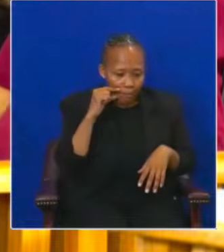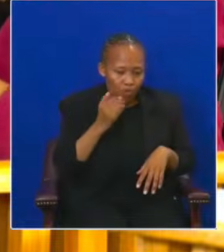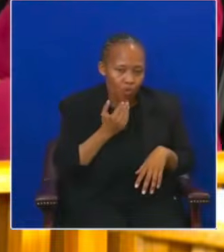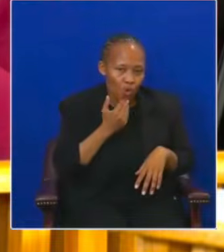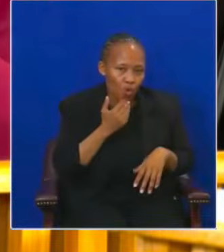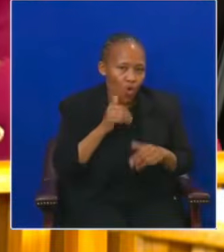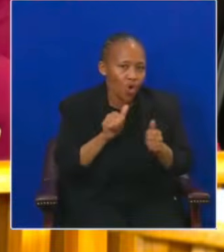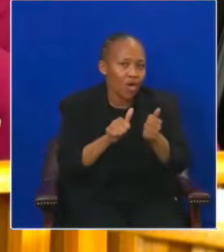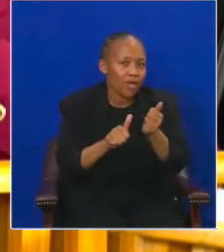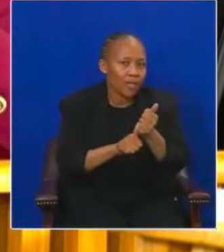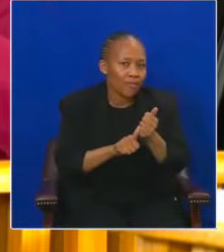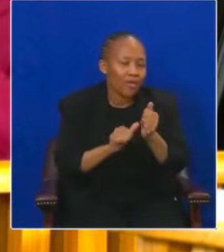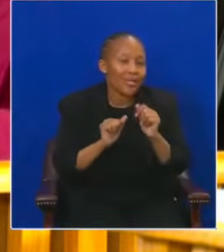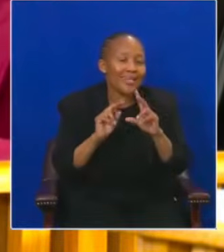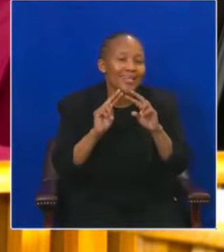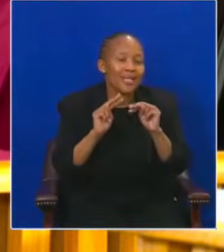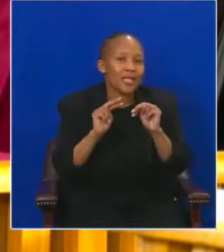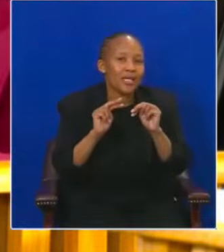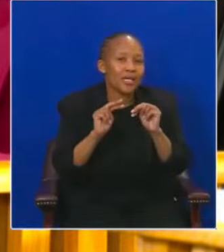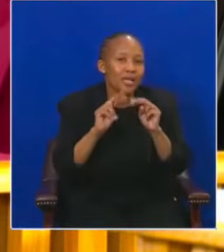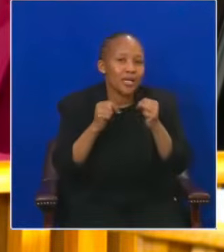Commissioner, General Sibia,